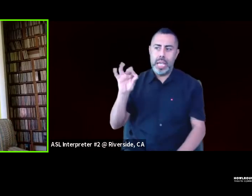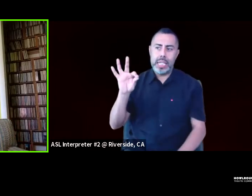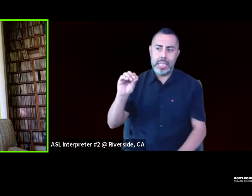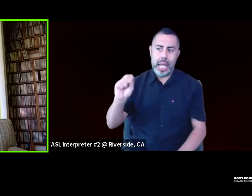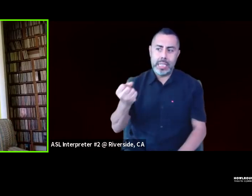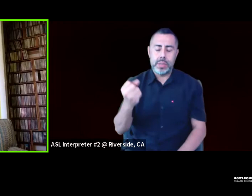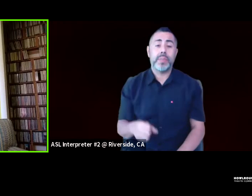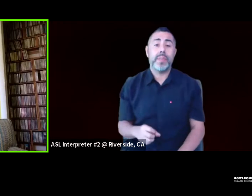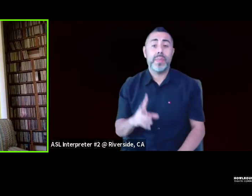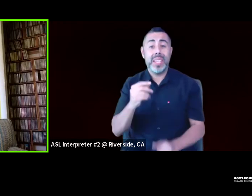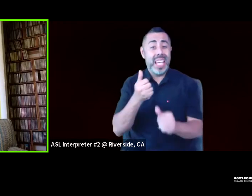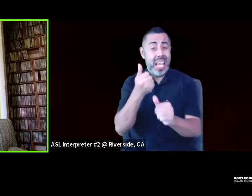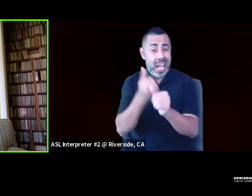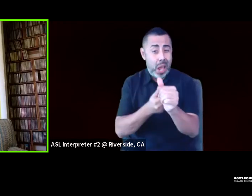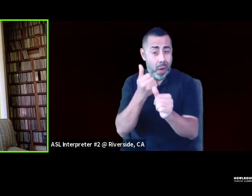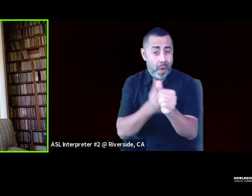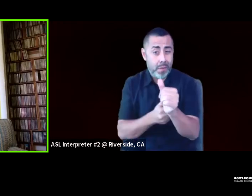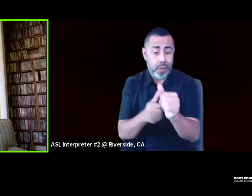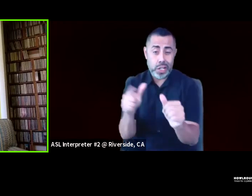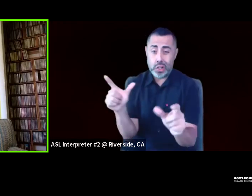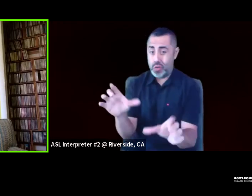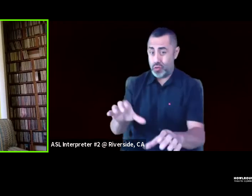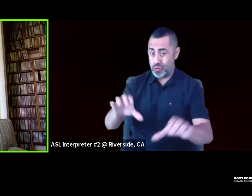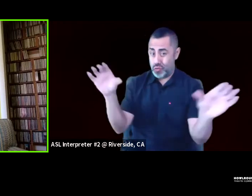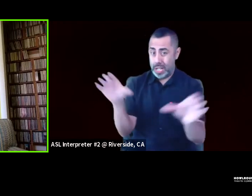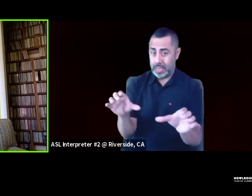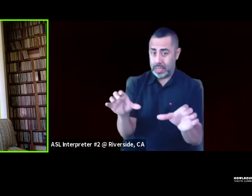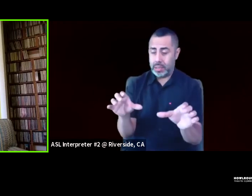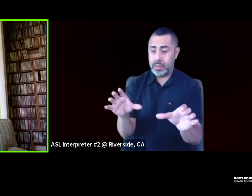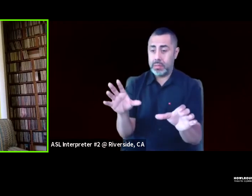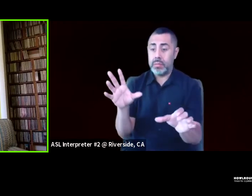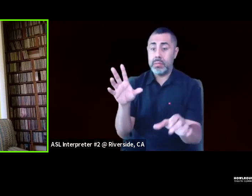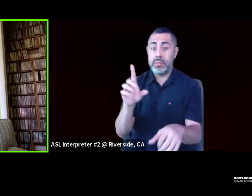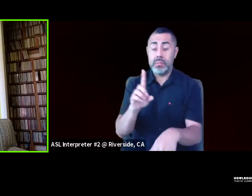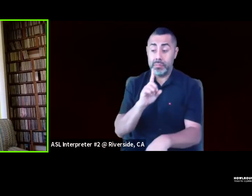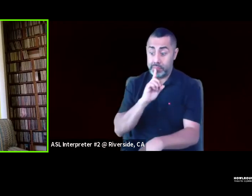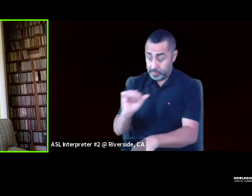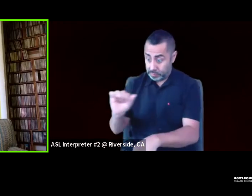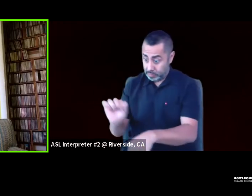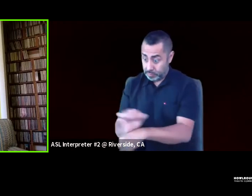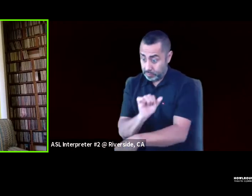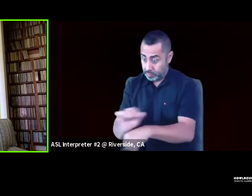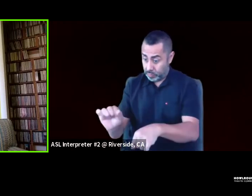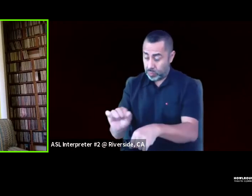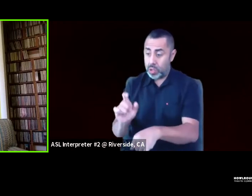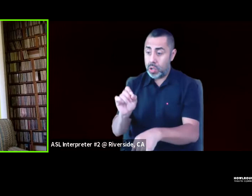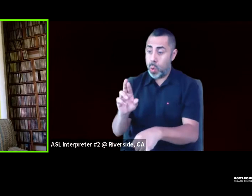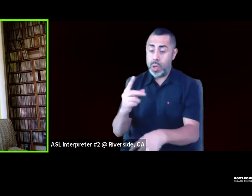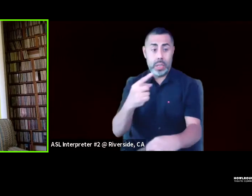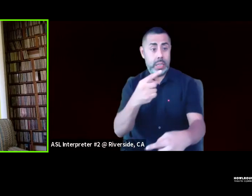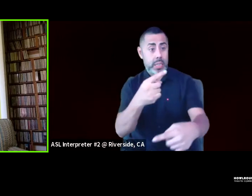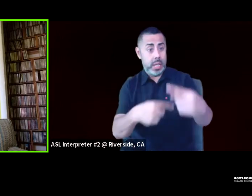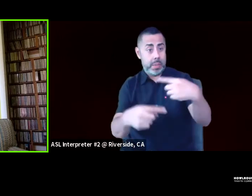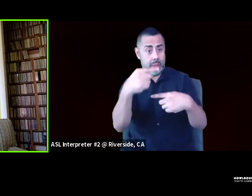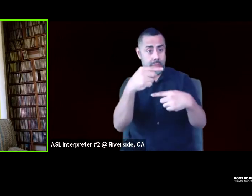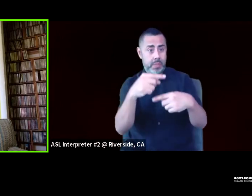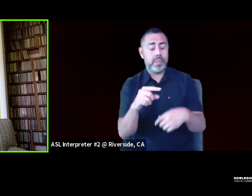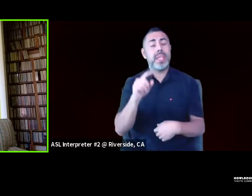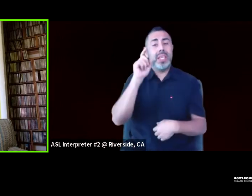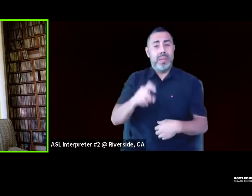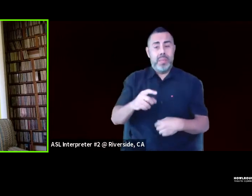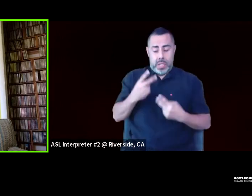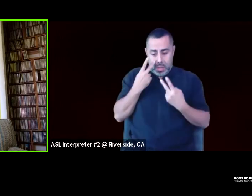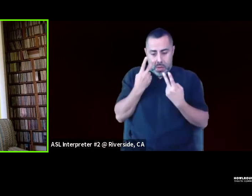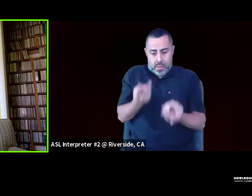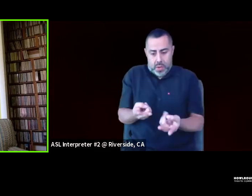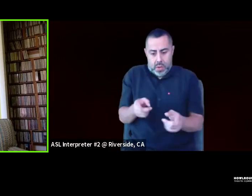Every crisis, actual or impending, needs to be viewed as an opportunity to bring about